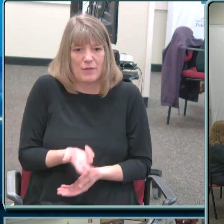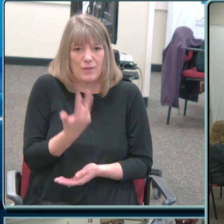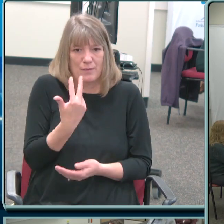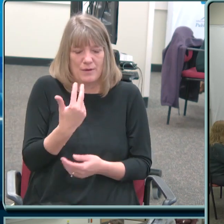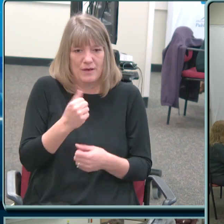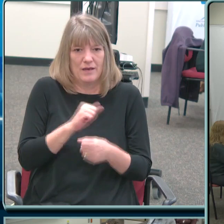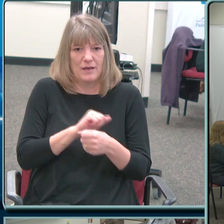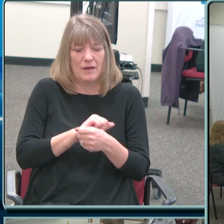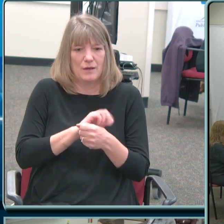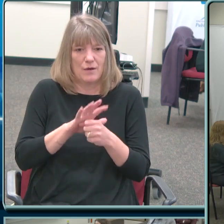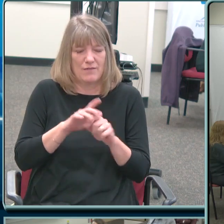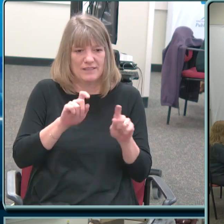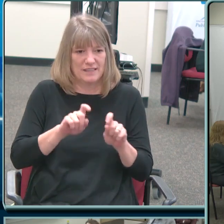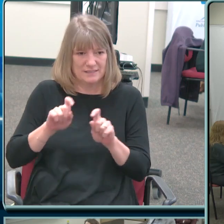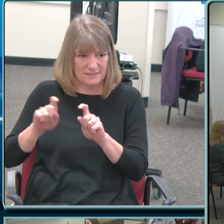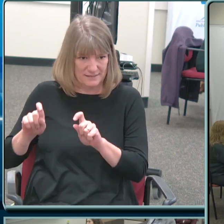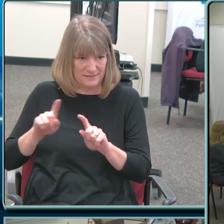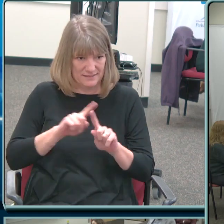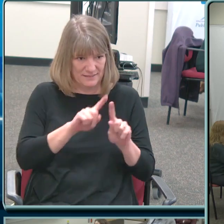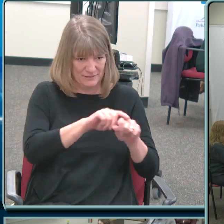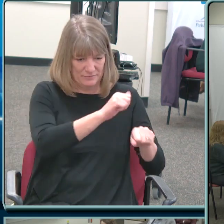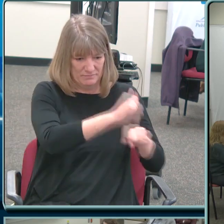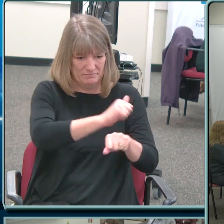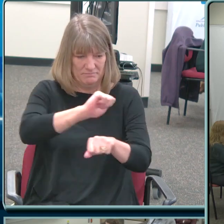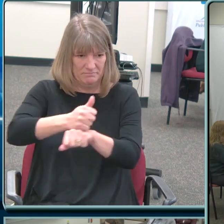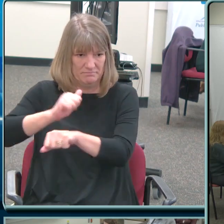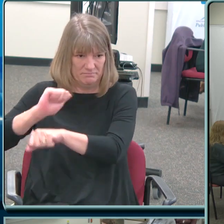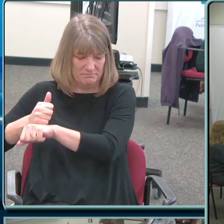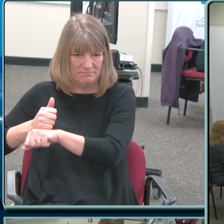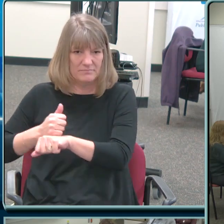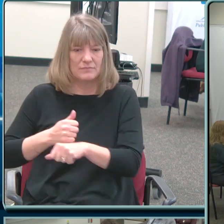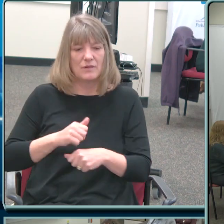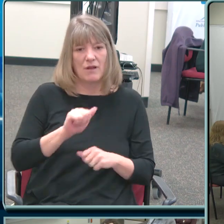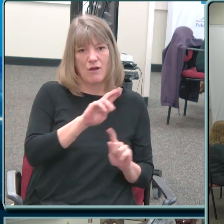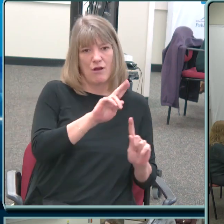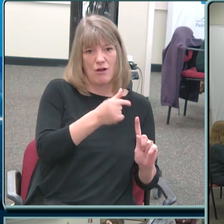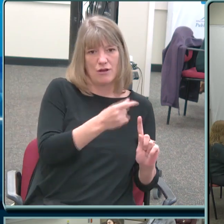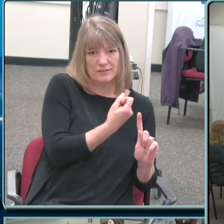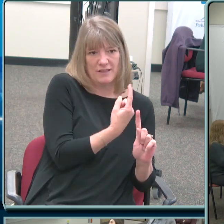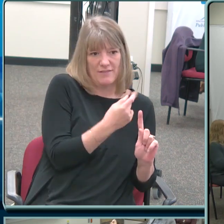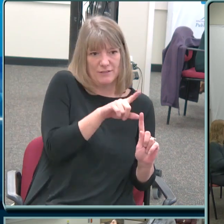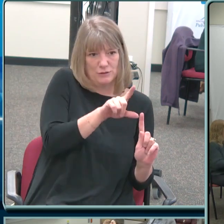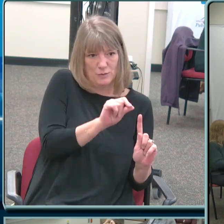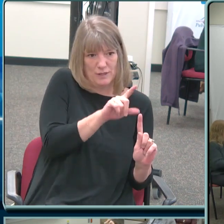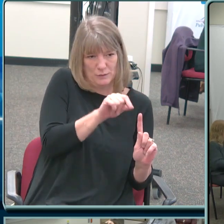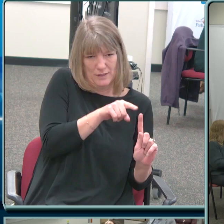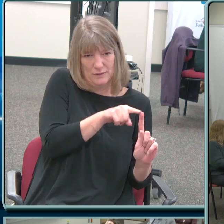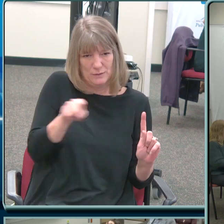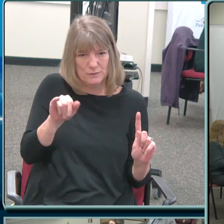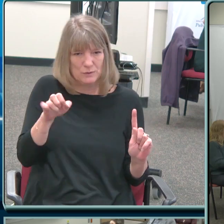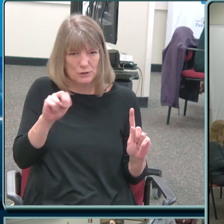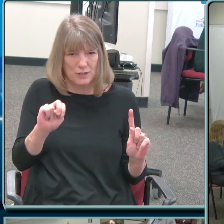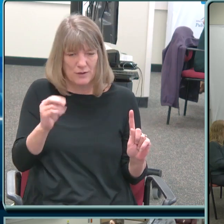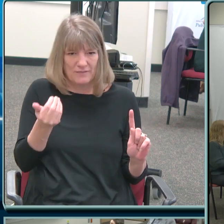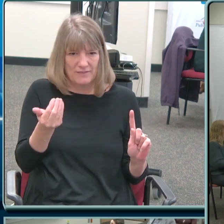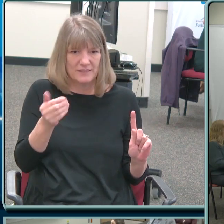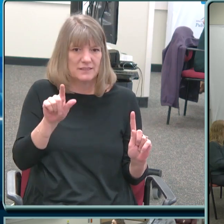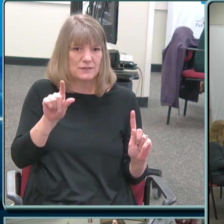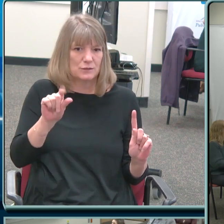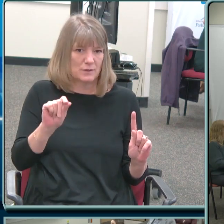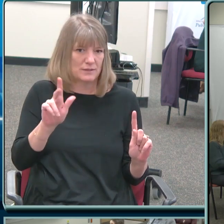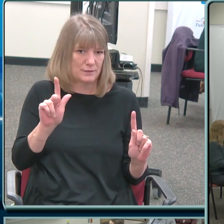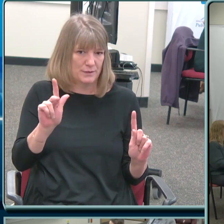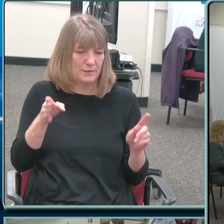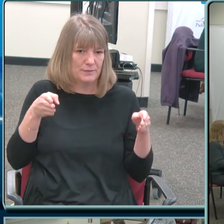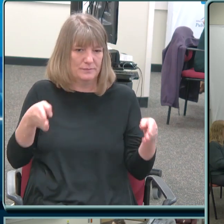COVID-19 tests at community-based testing sites from August 11th of 2020 through January 15th of